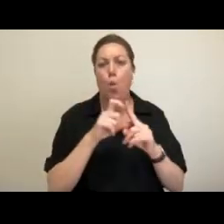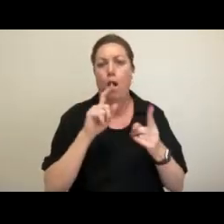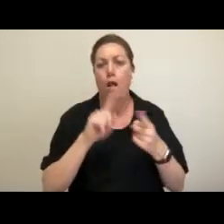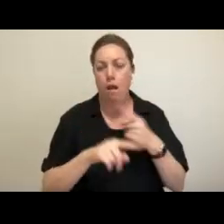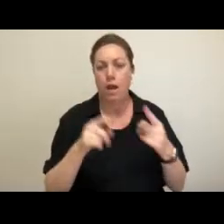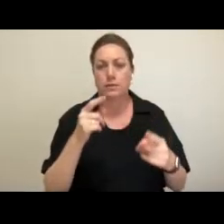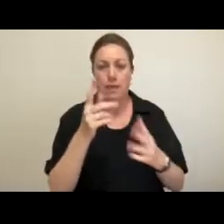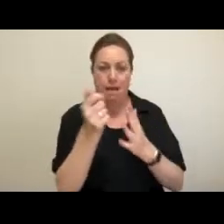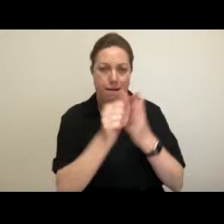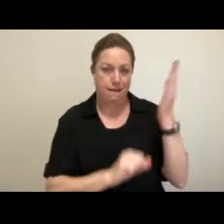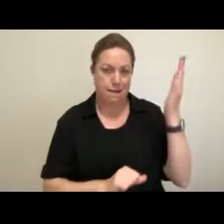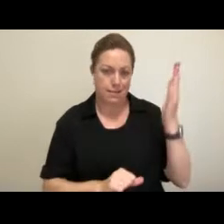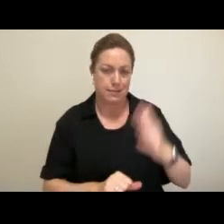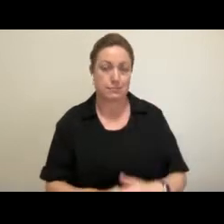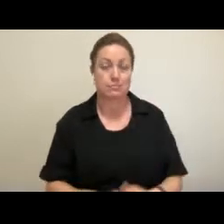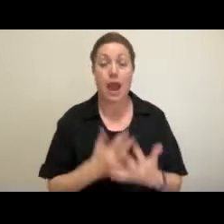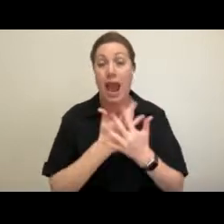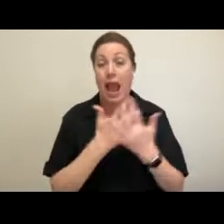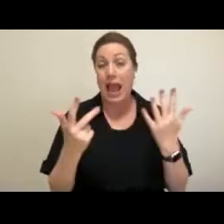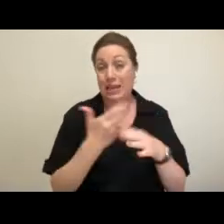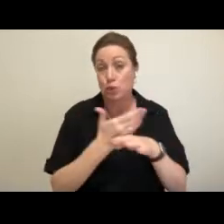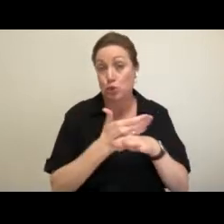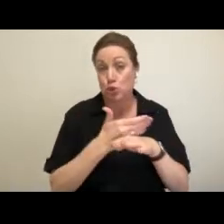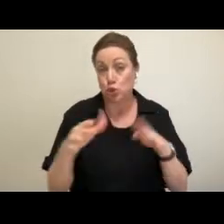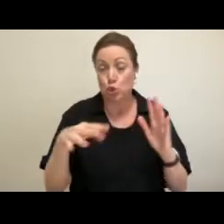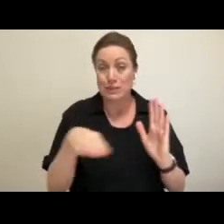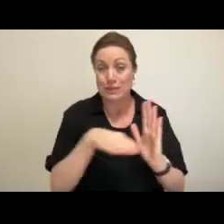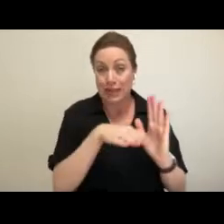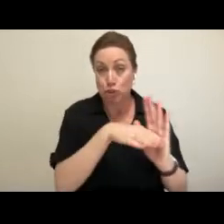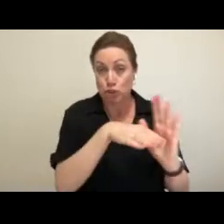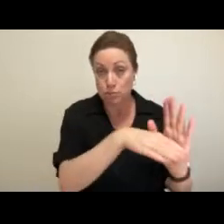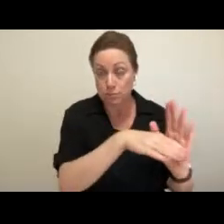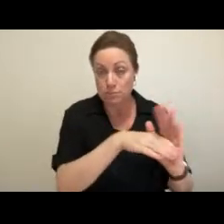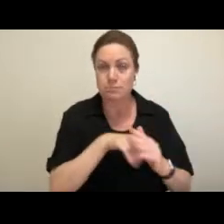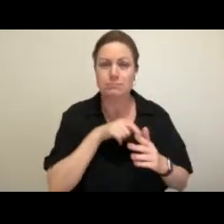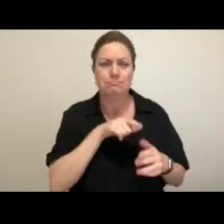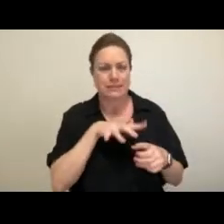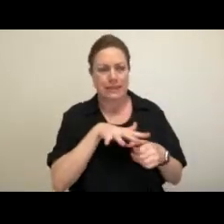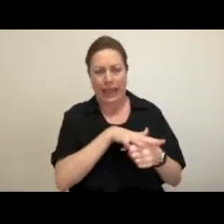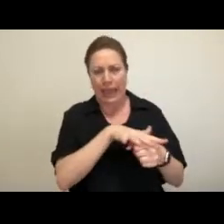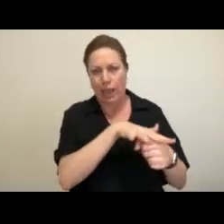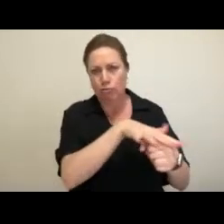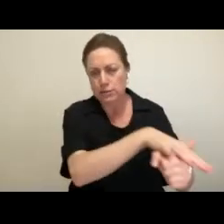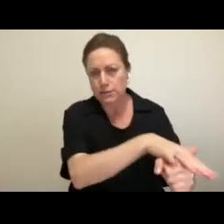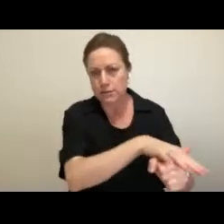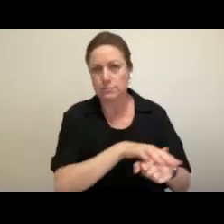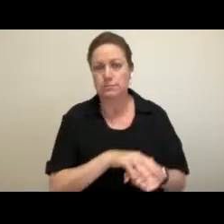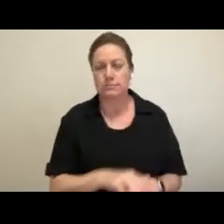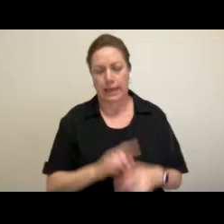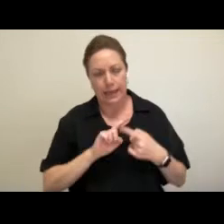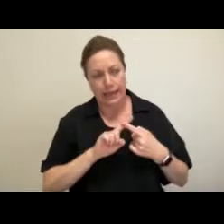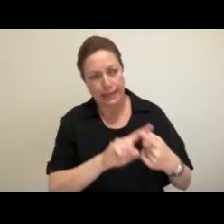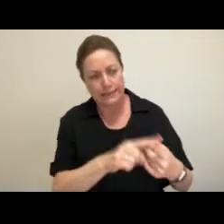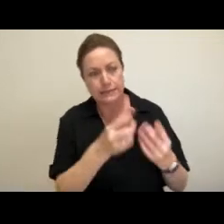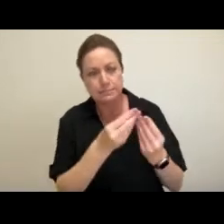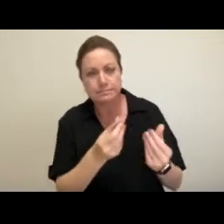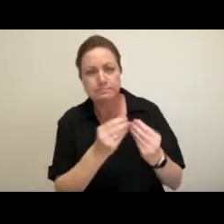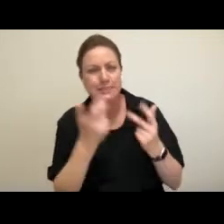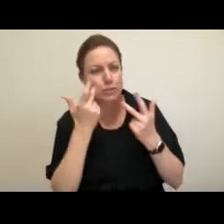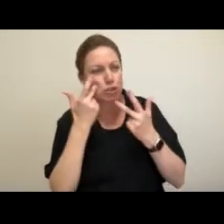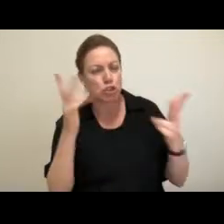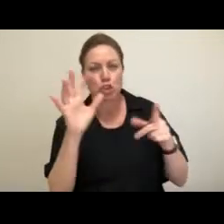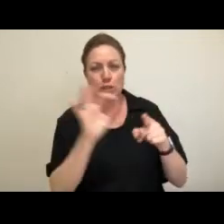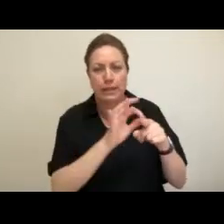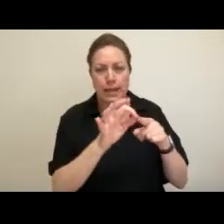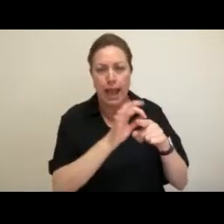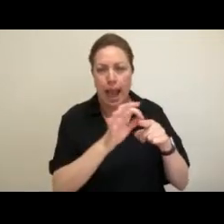their precincts that have consistent materials and reflect a colour spectrum. So the colour